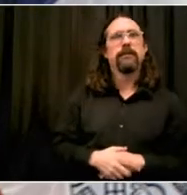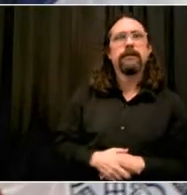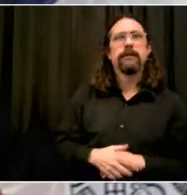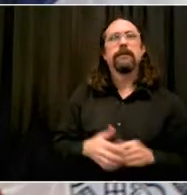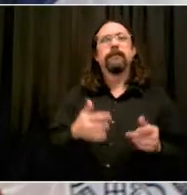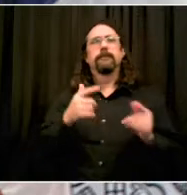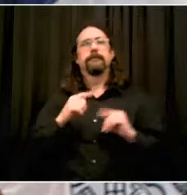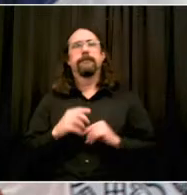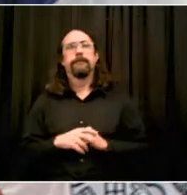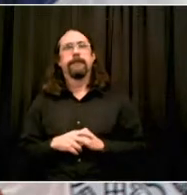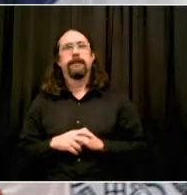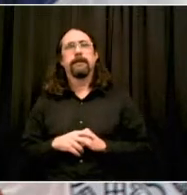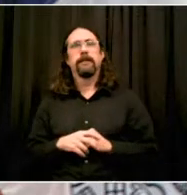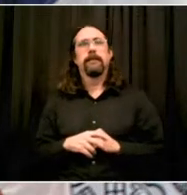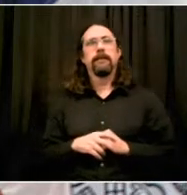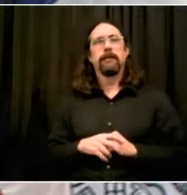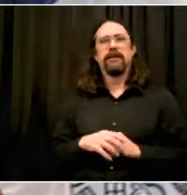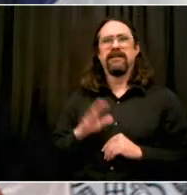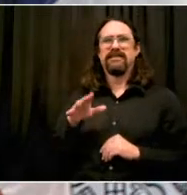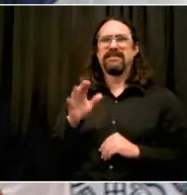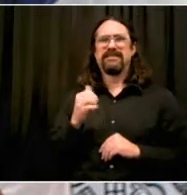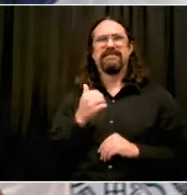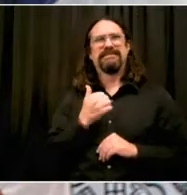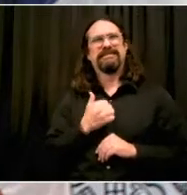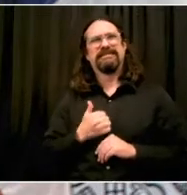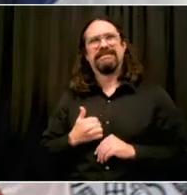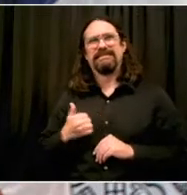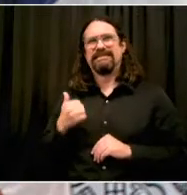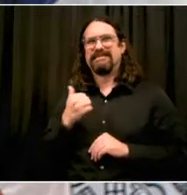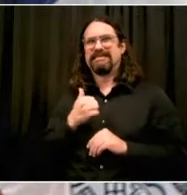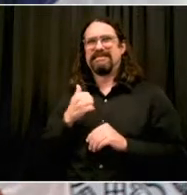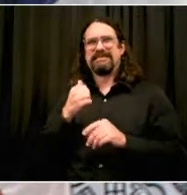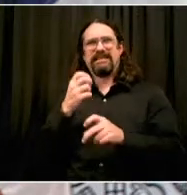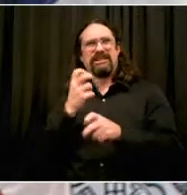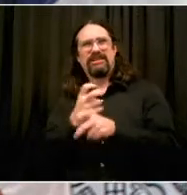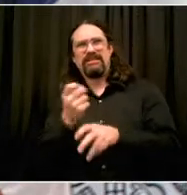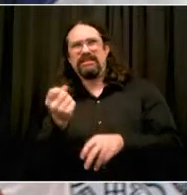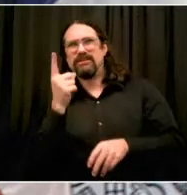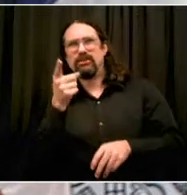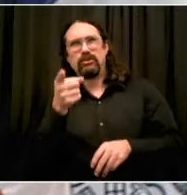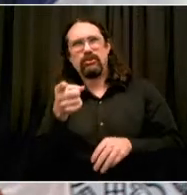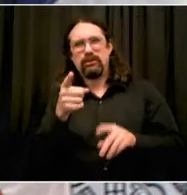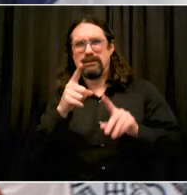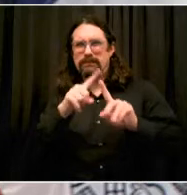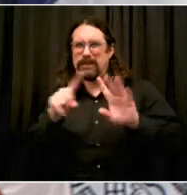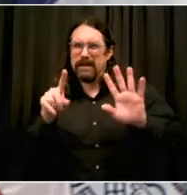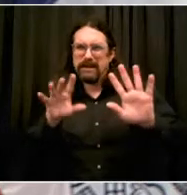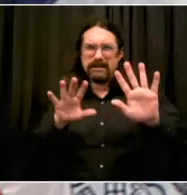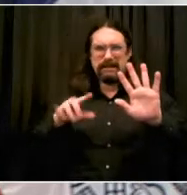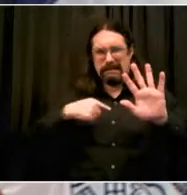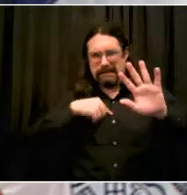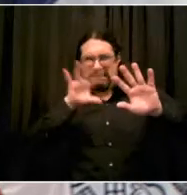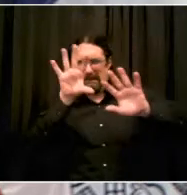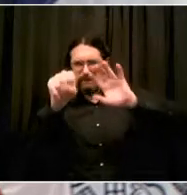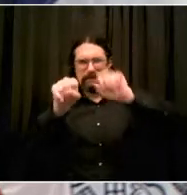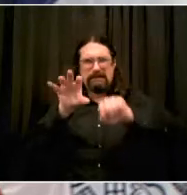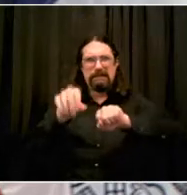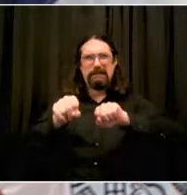Dr. Choksi. Look, let us all acknowledge that none of these measures is perfect by any